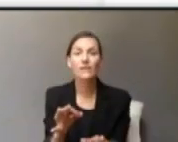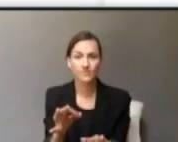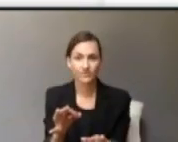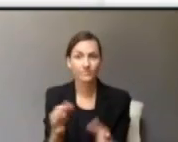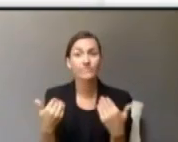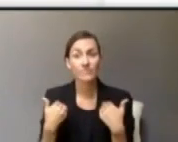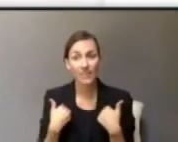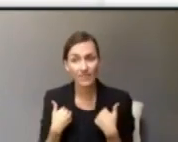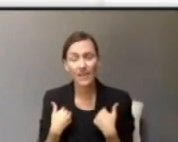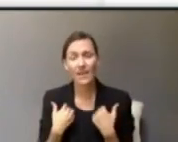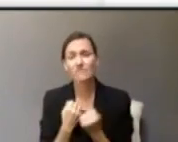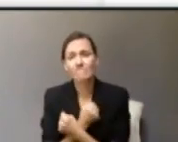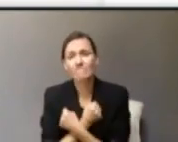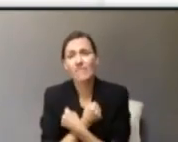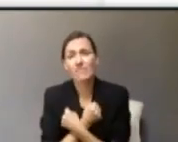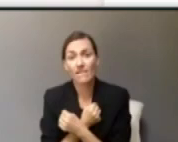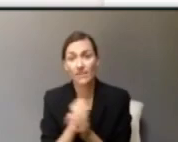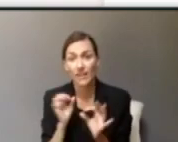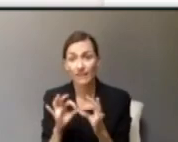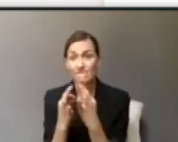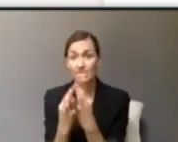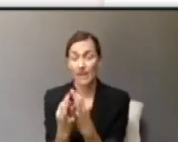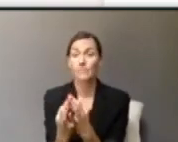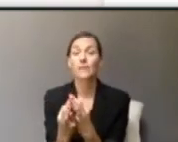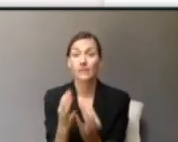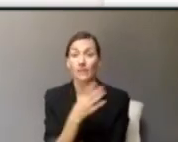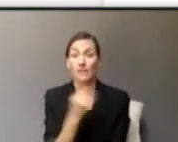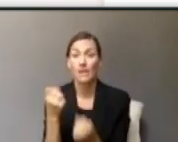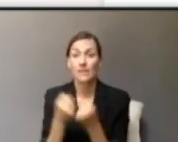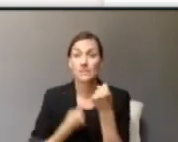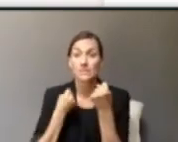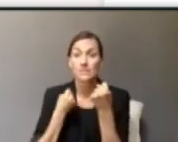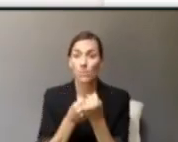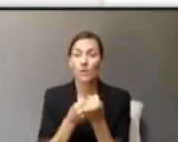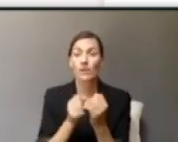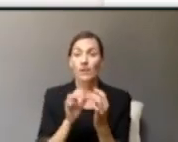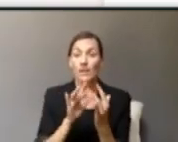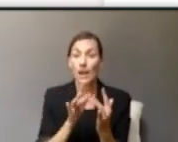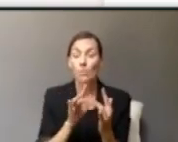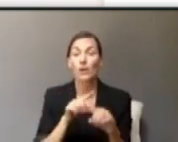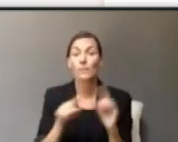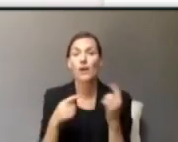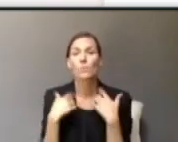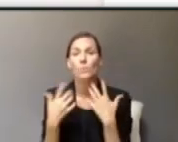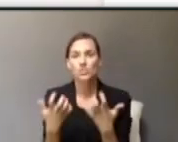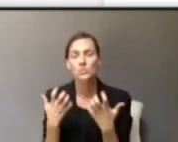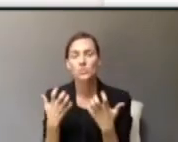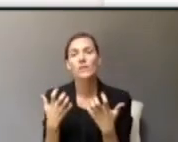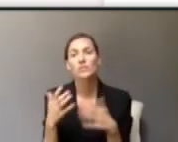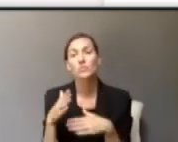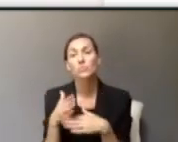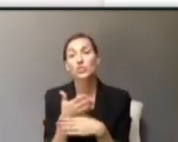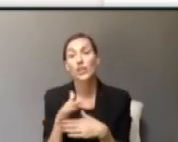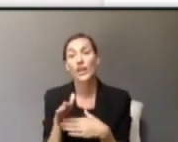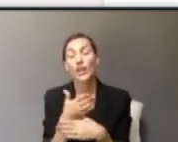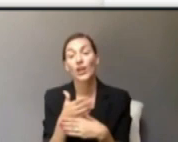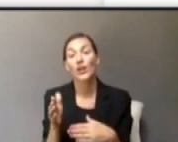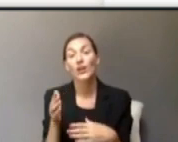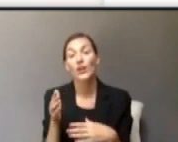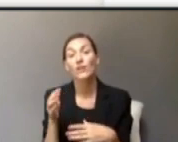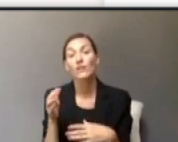very, very loving family and a support network, but we just wanted to share